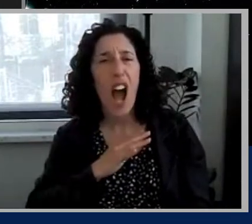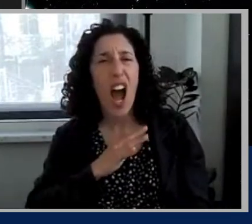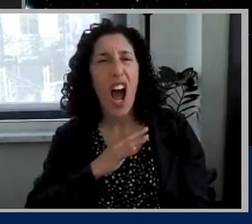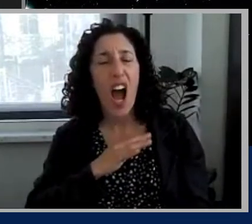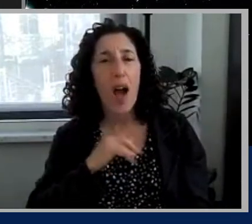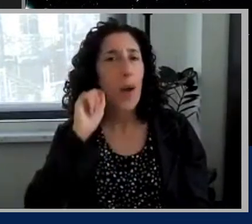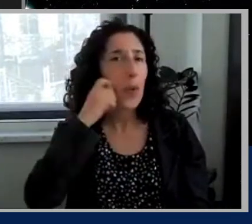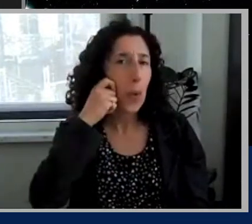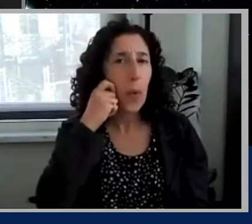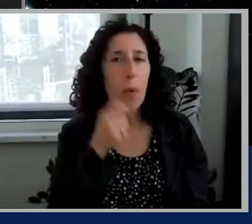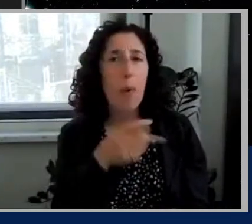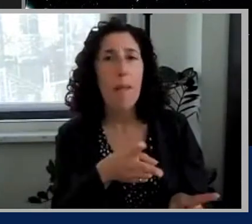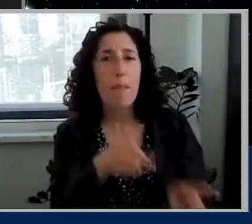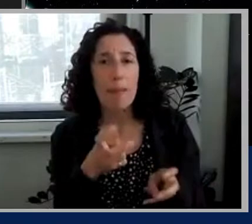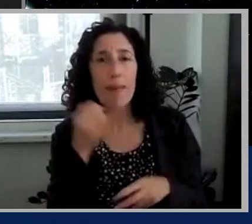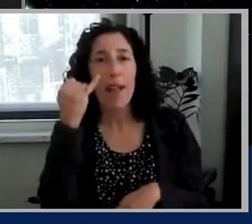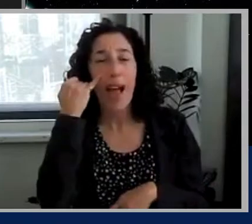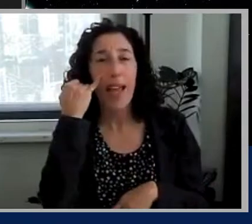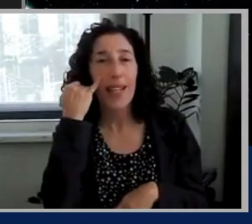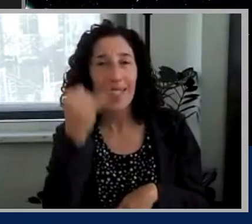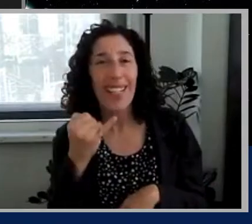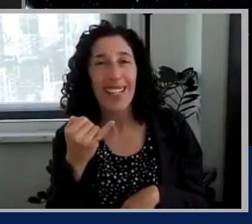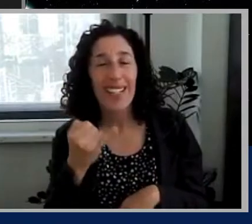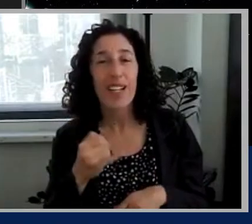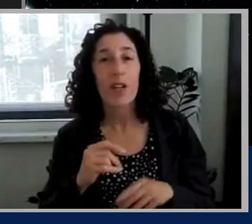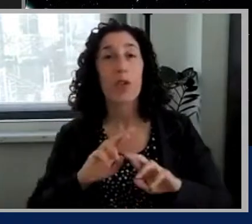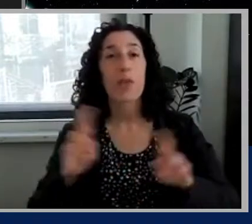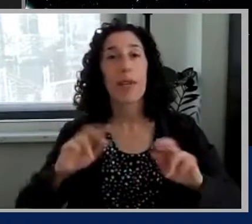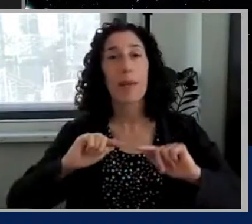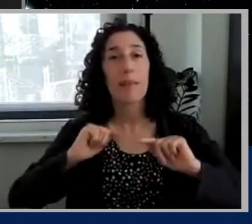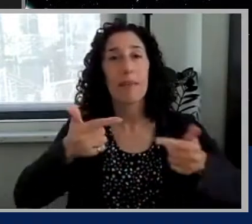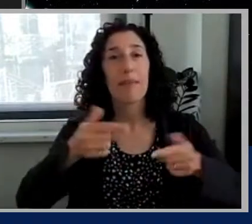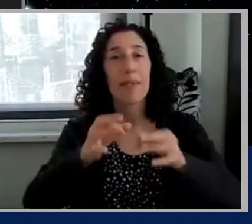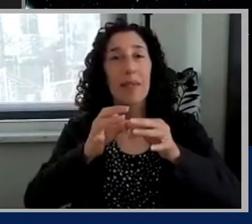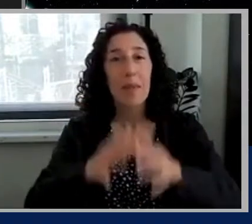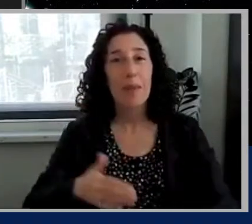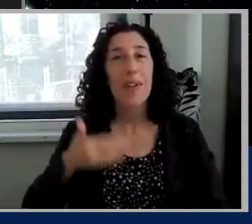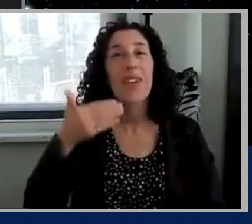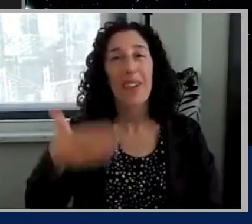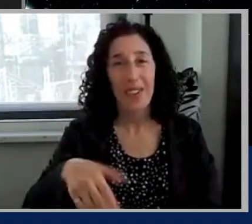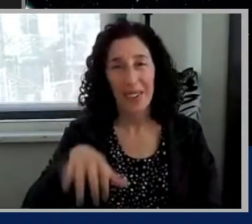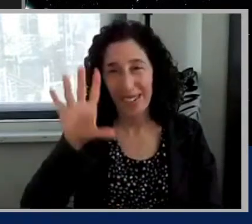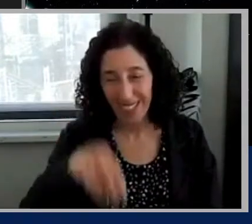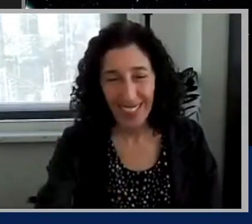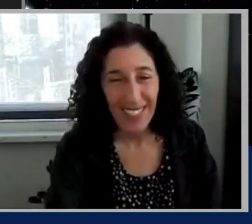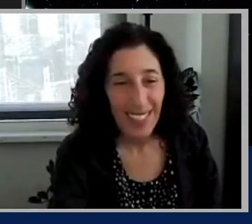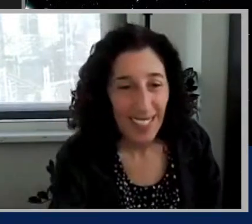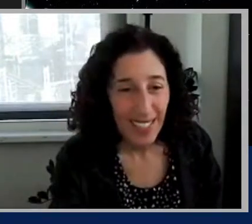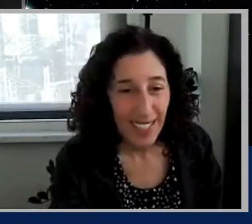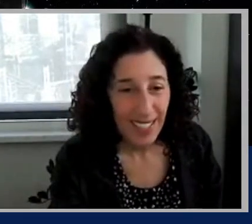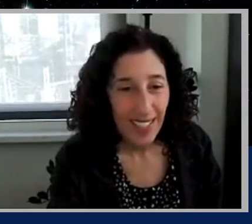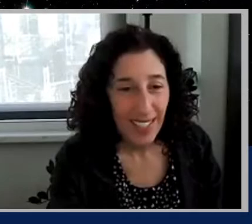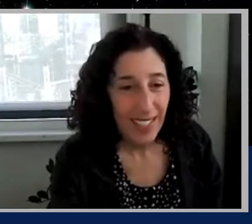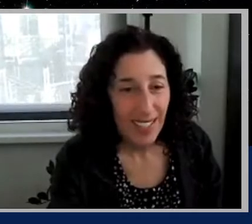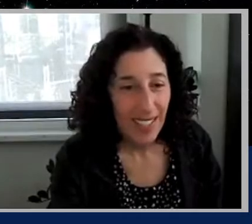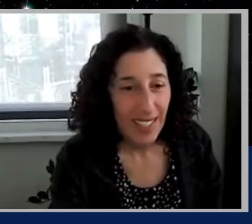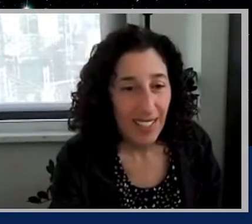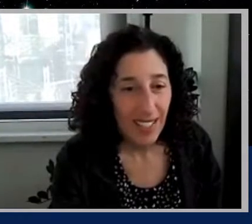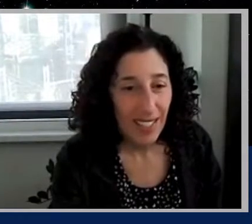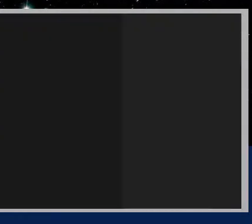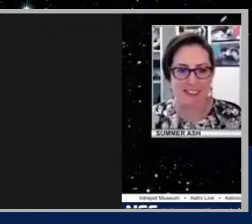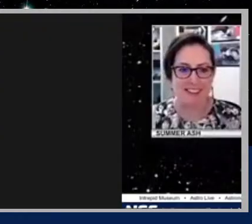the magnetic fields when I talk about radio jets. Yeah. So what a cool, I like it. We need to talk more and swap